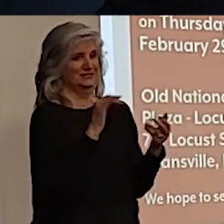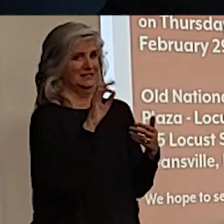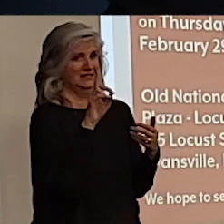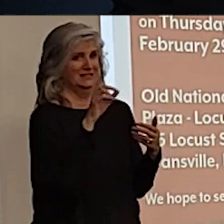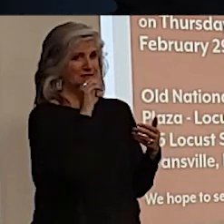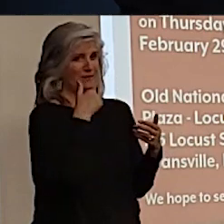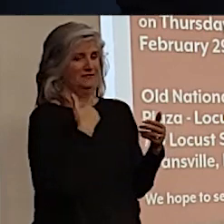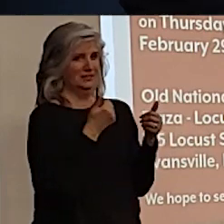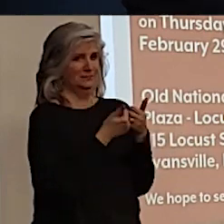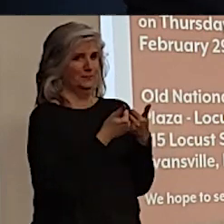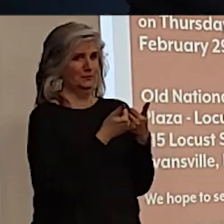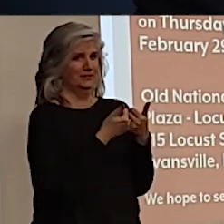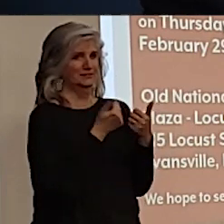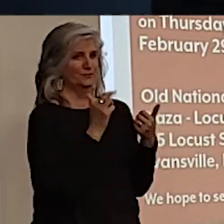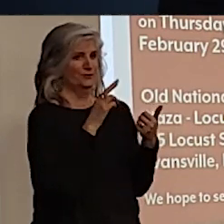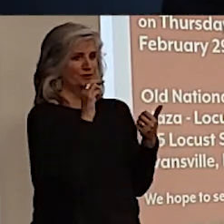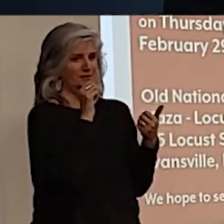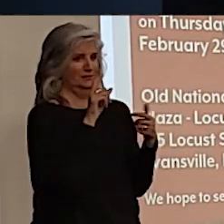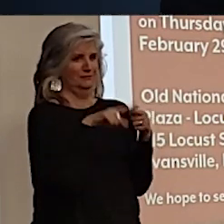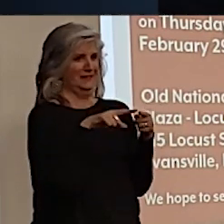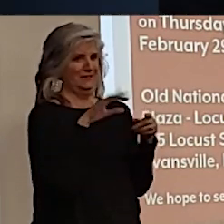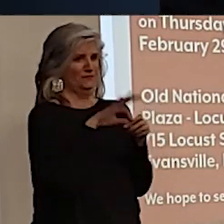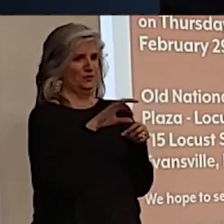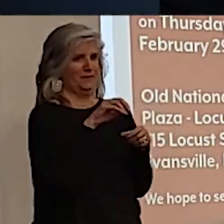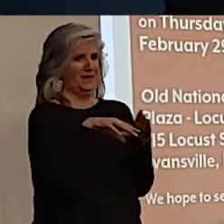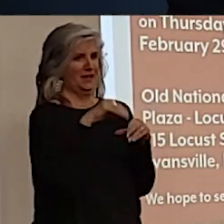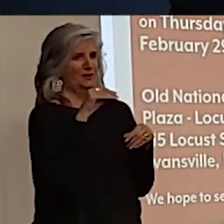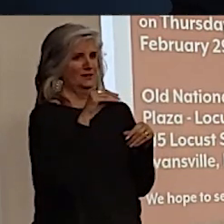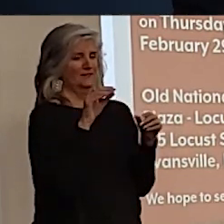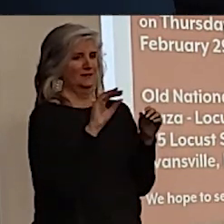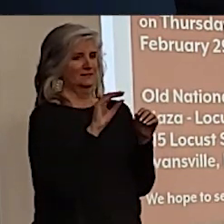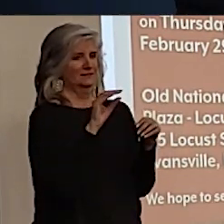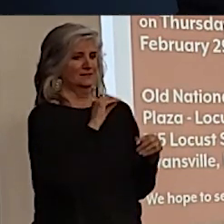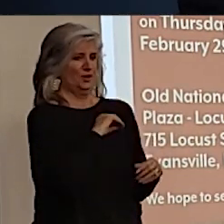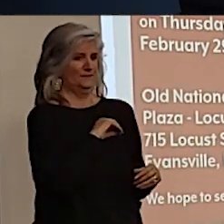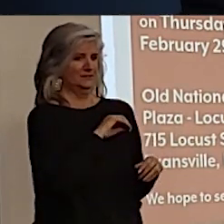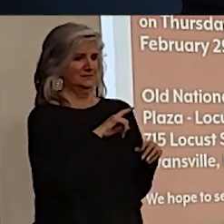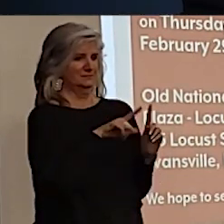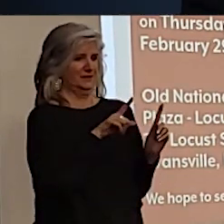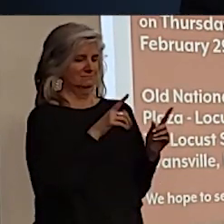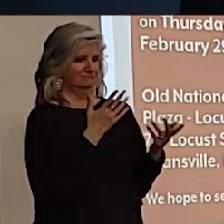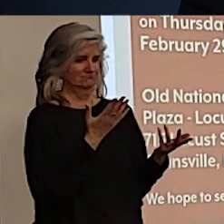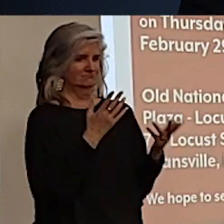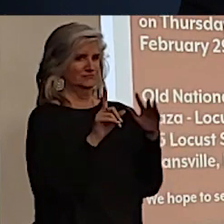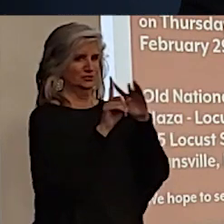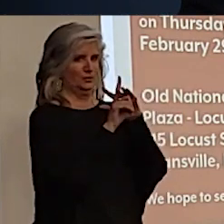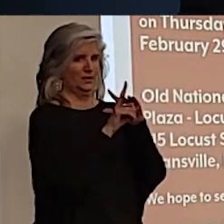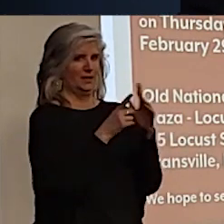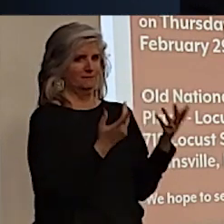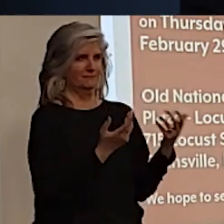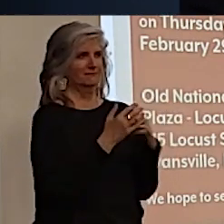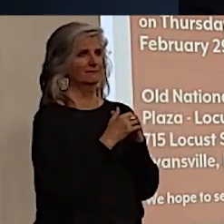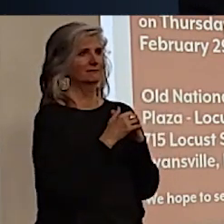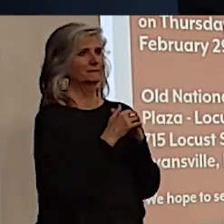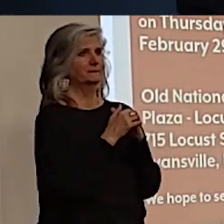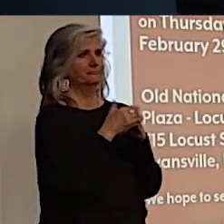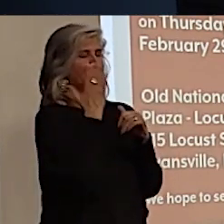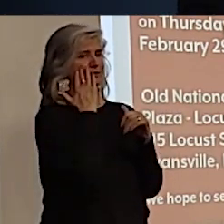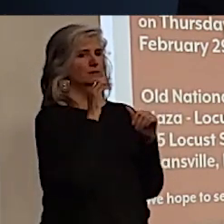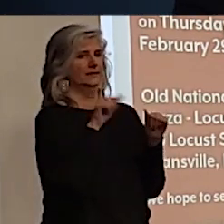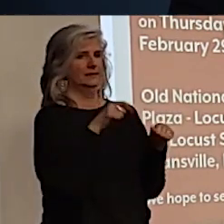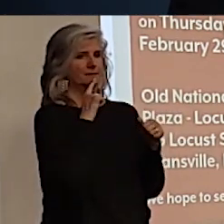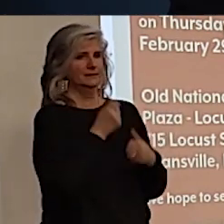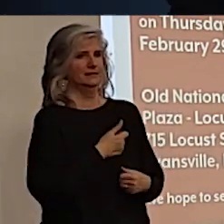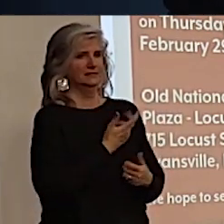any opponents, so you can't really vote them out of office. But it's showing up. I know it can be